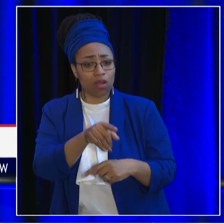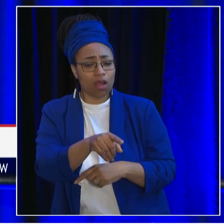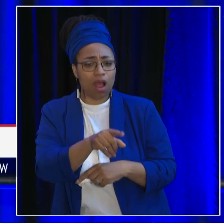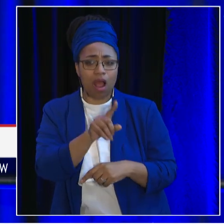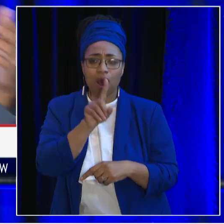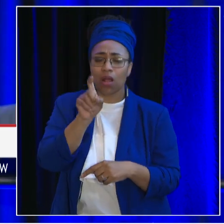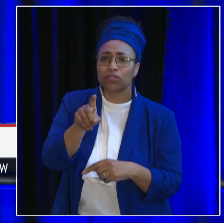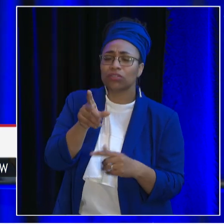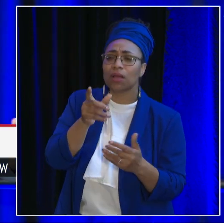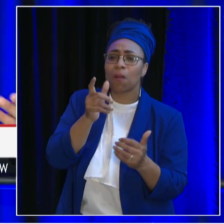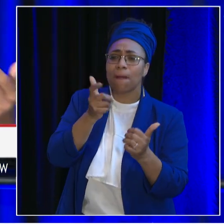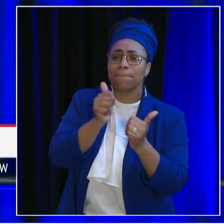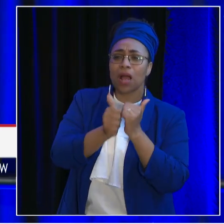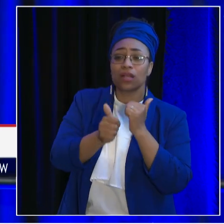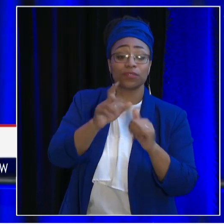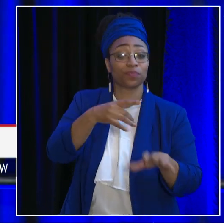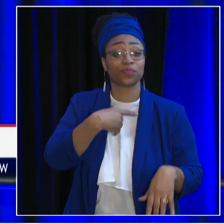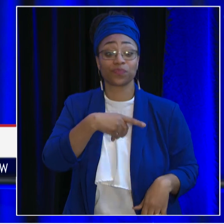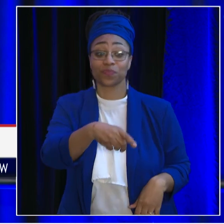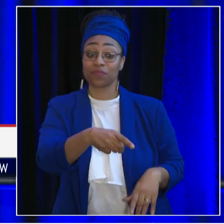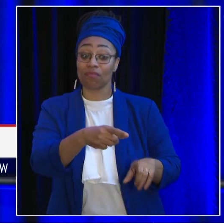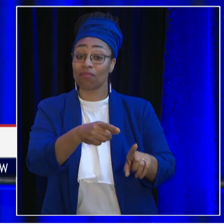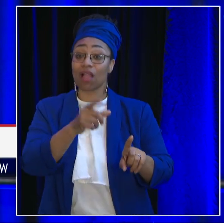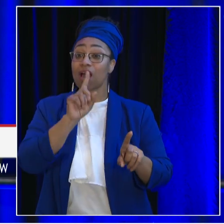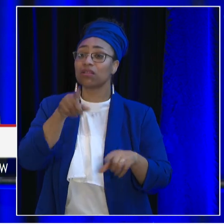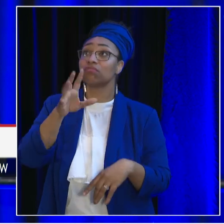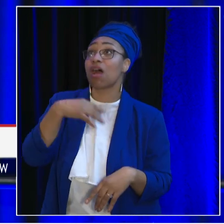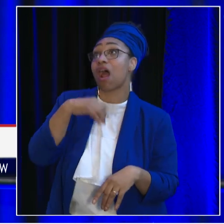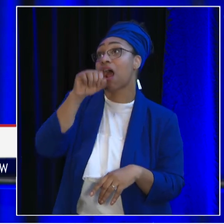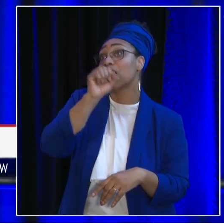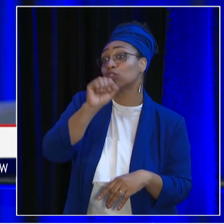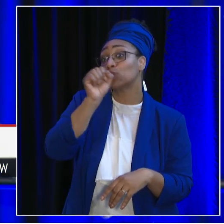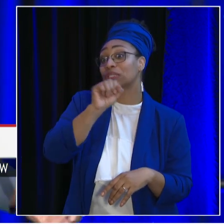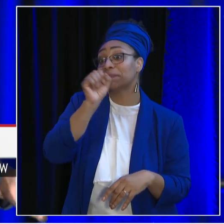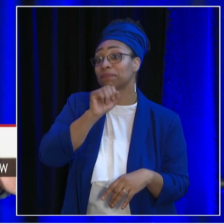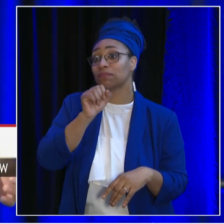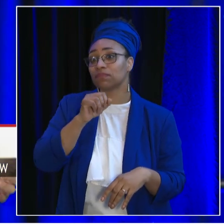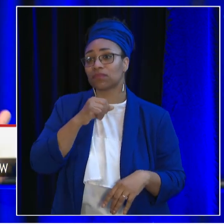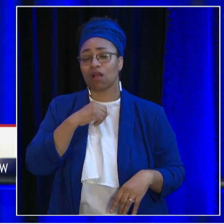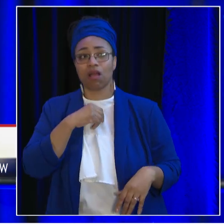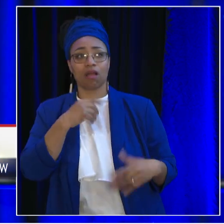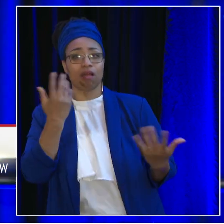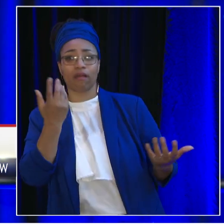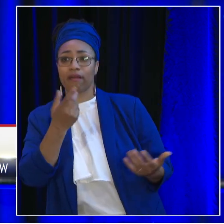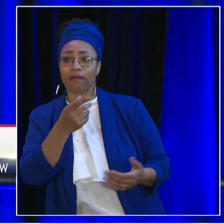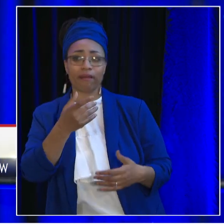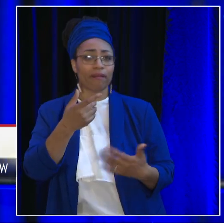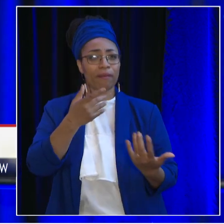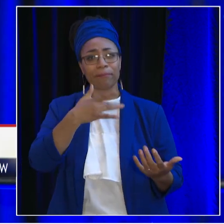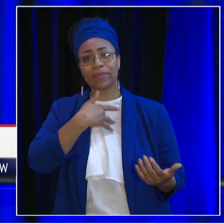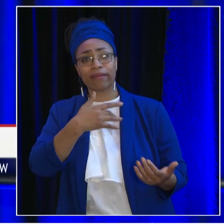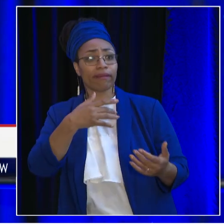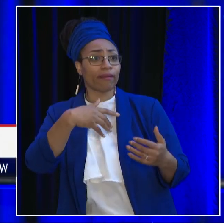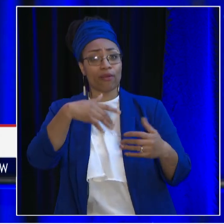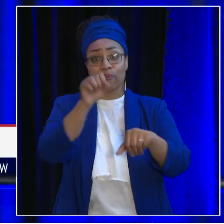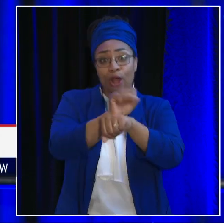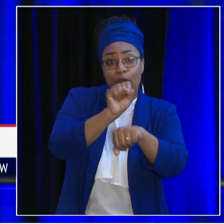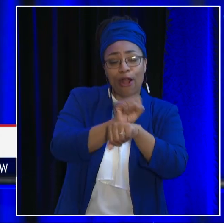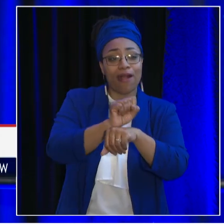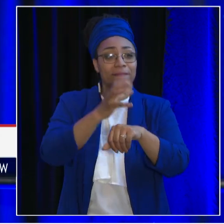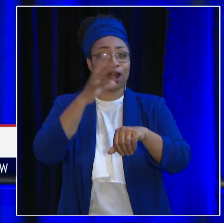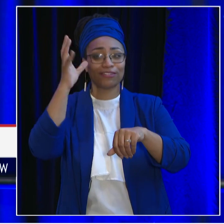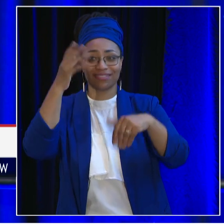thinking, ice cream for dinner, no homework, parents go away for a week. And she looks at me and she